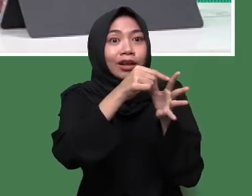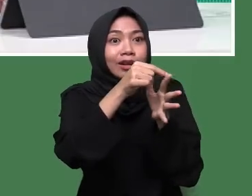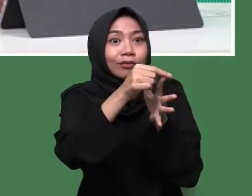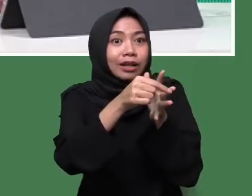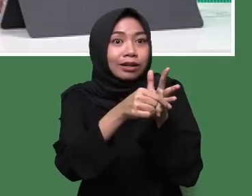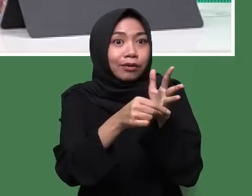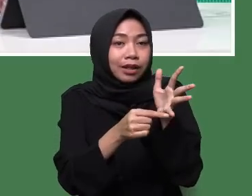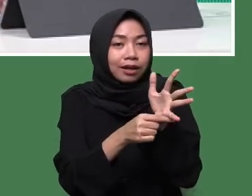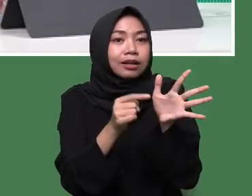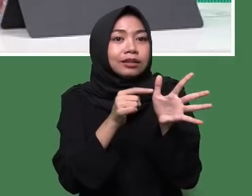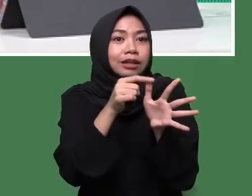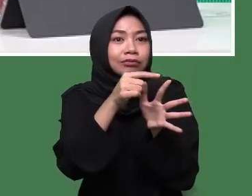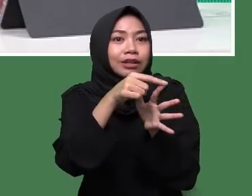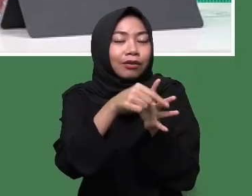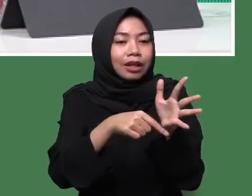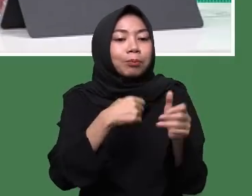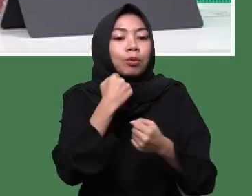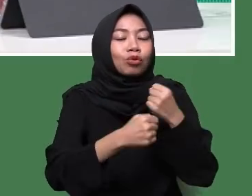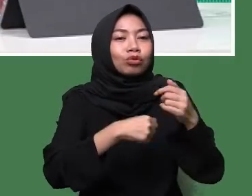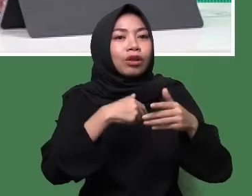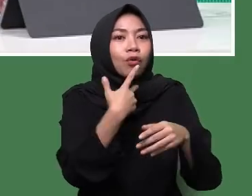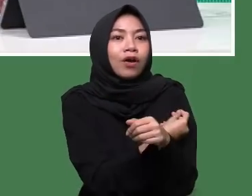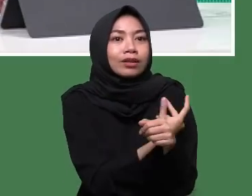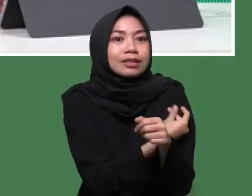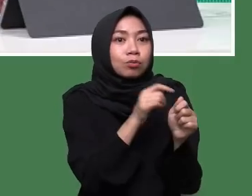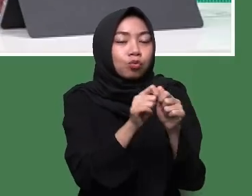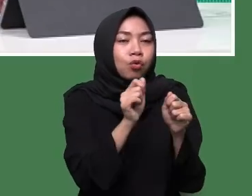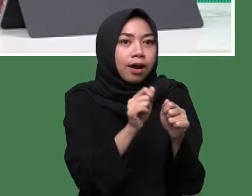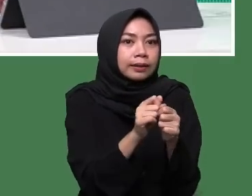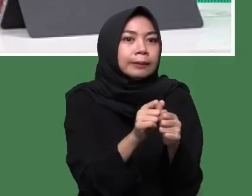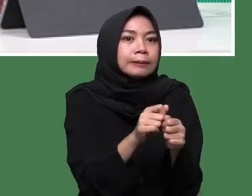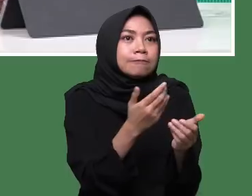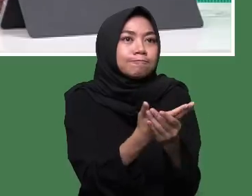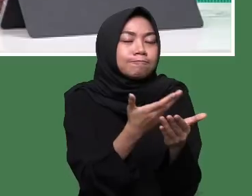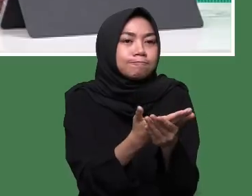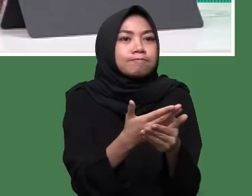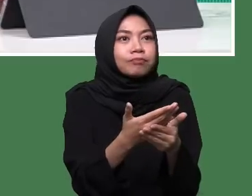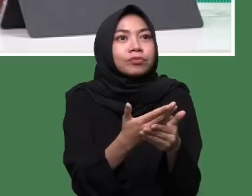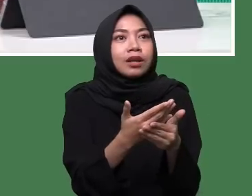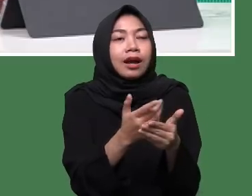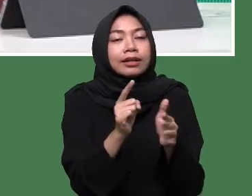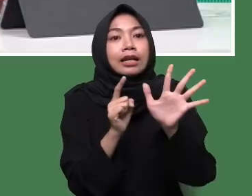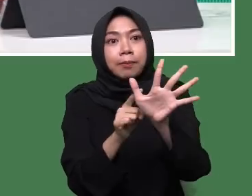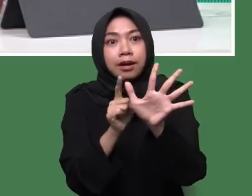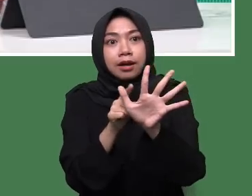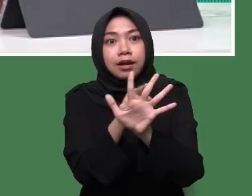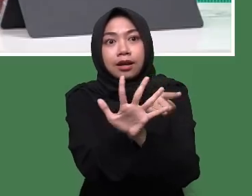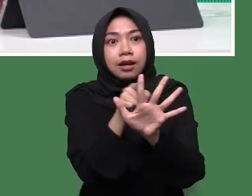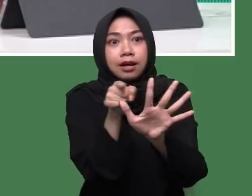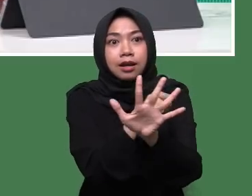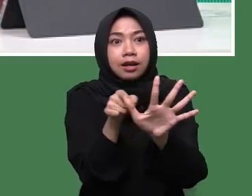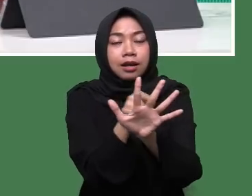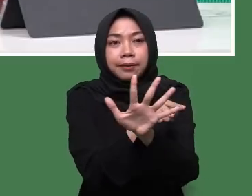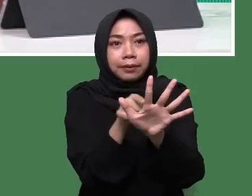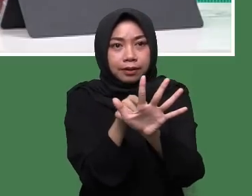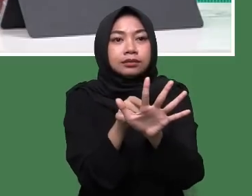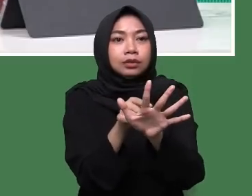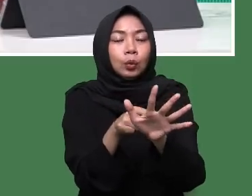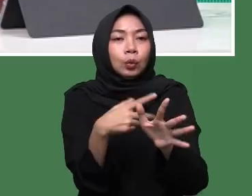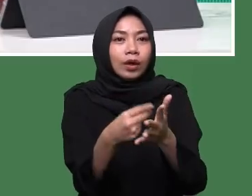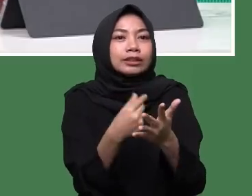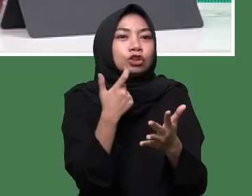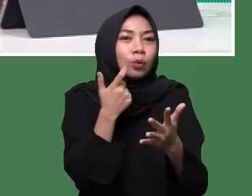are endorsed by the experts, there are five type of vaccines, and then we